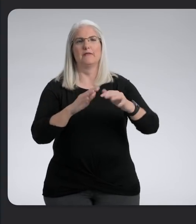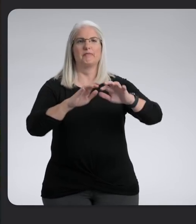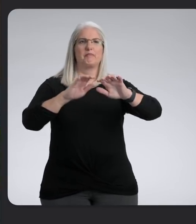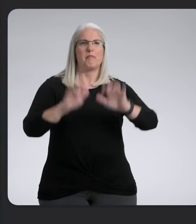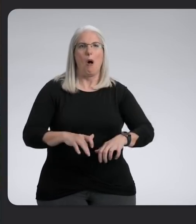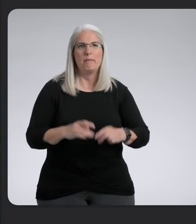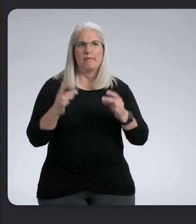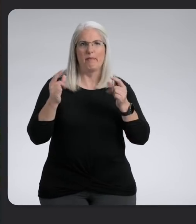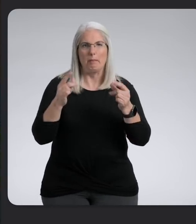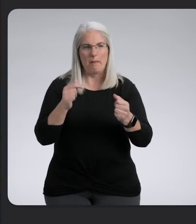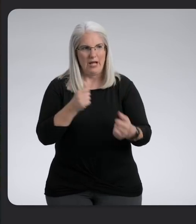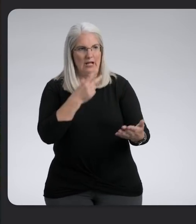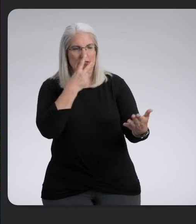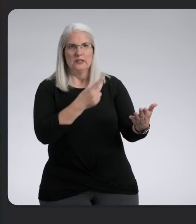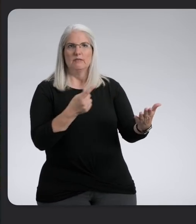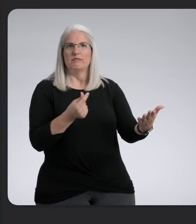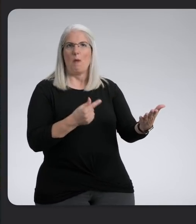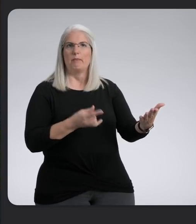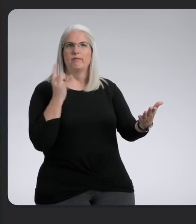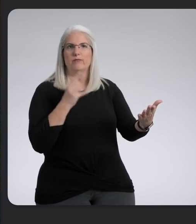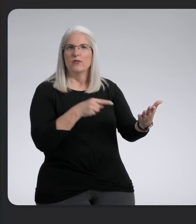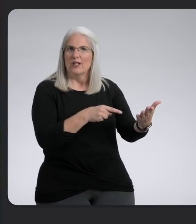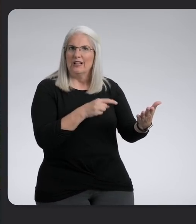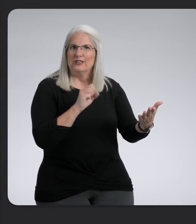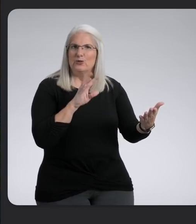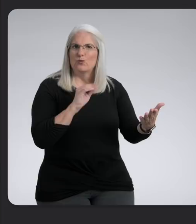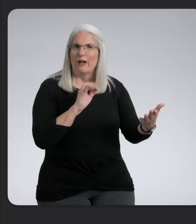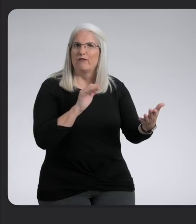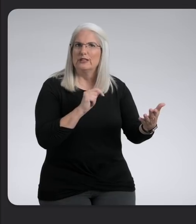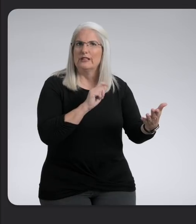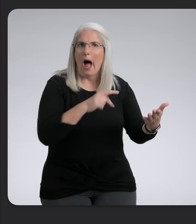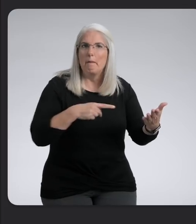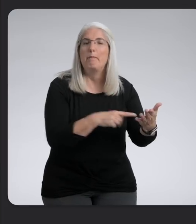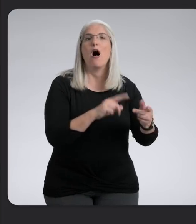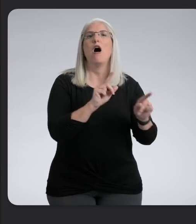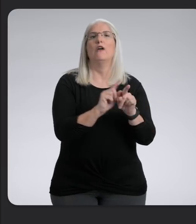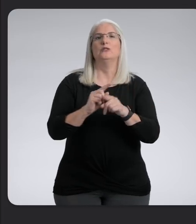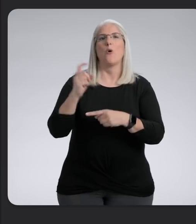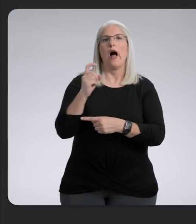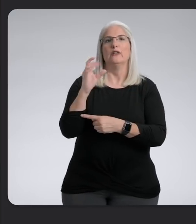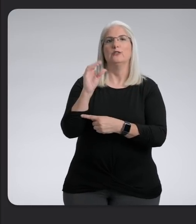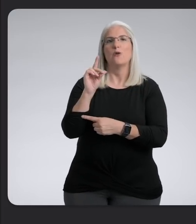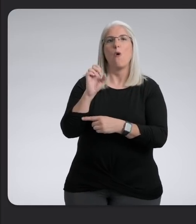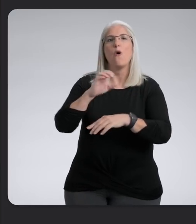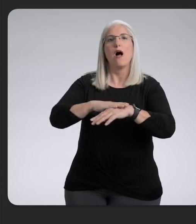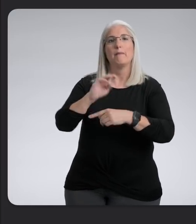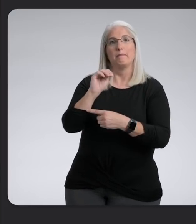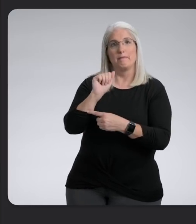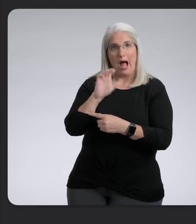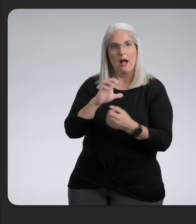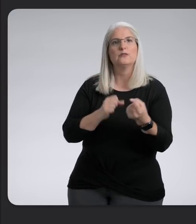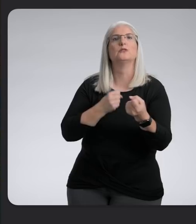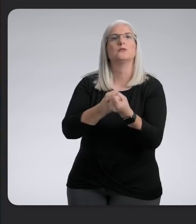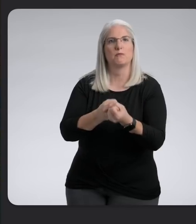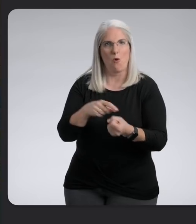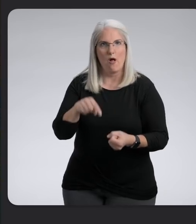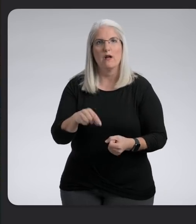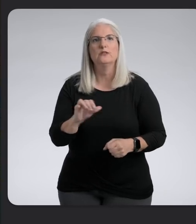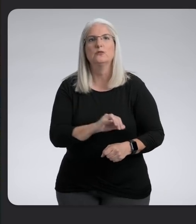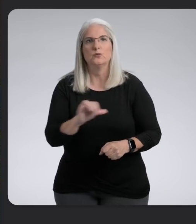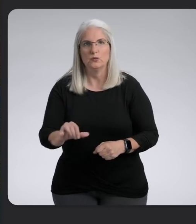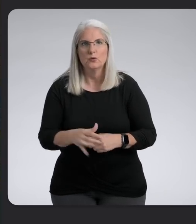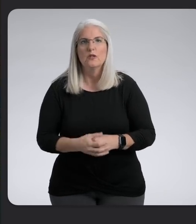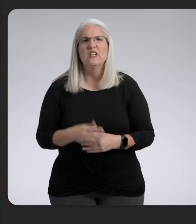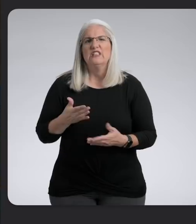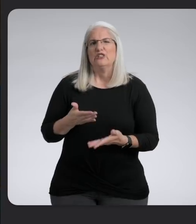app. This new project type even works with Xcode on Mac. Swift Playgrounds now supports improved code completion, so you can just